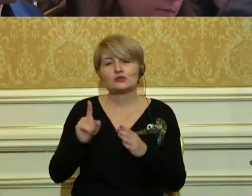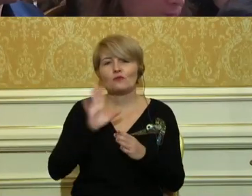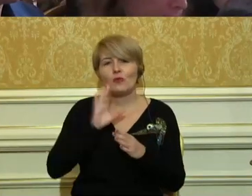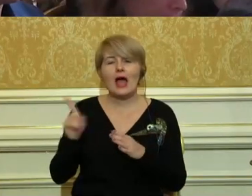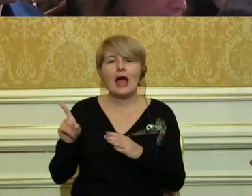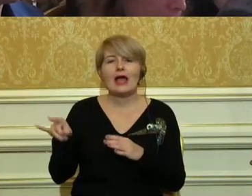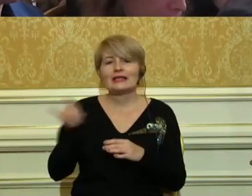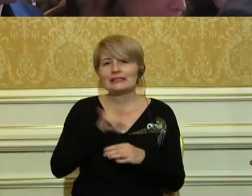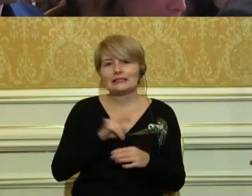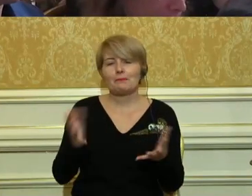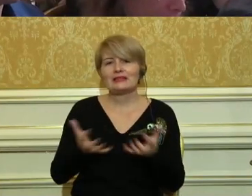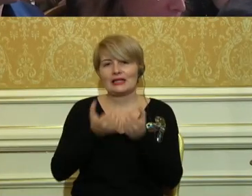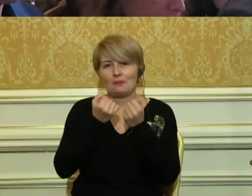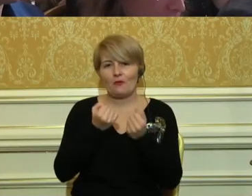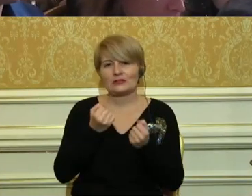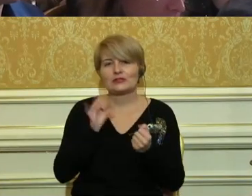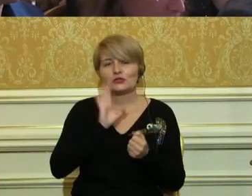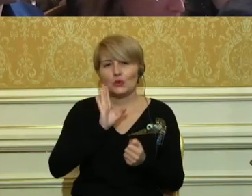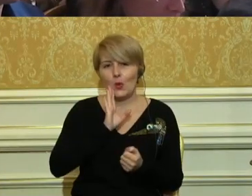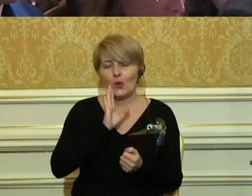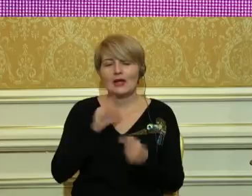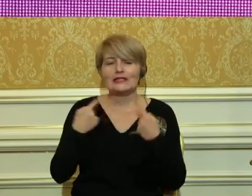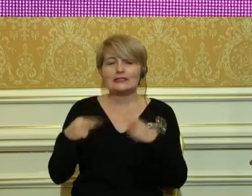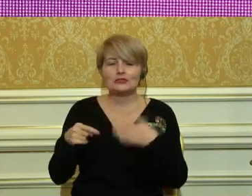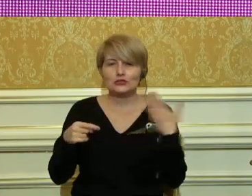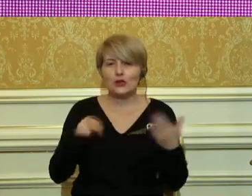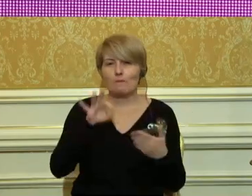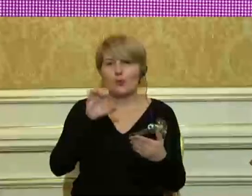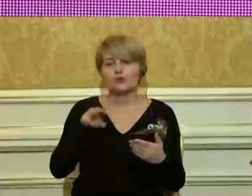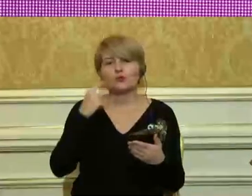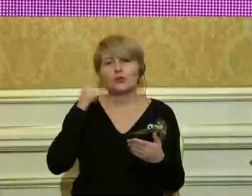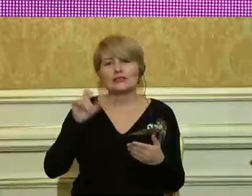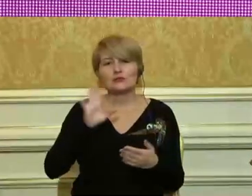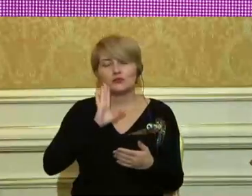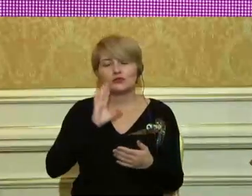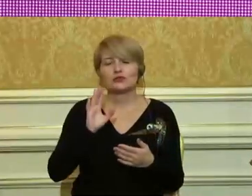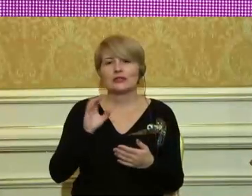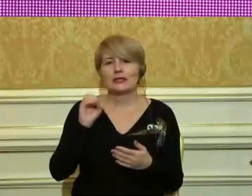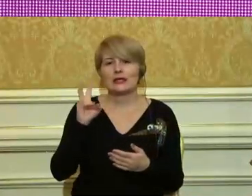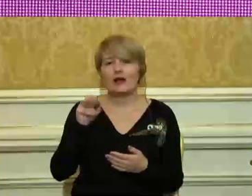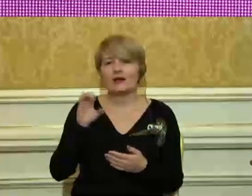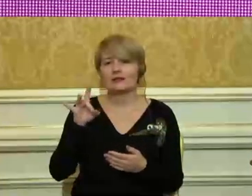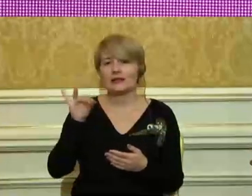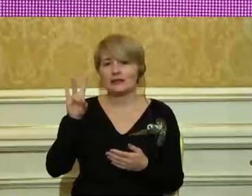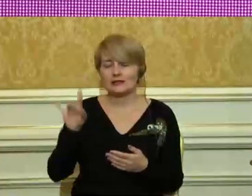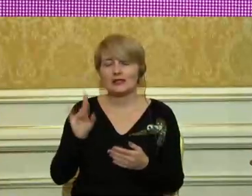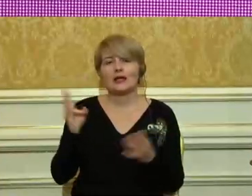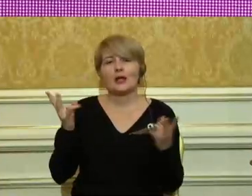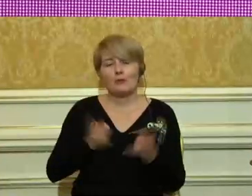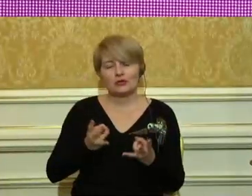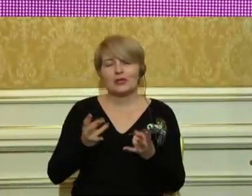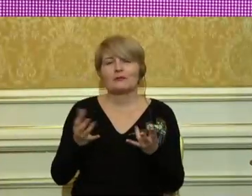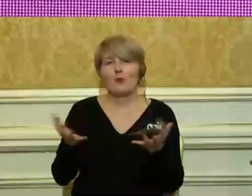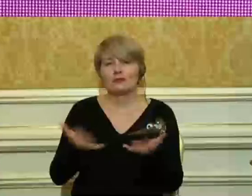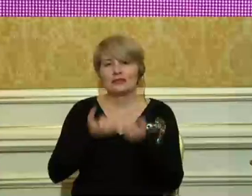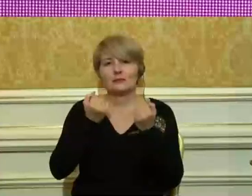We've got the SMS from another leader that Catherine is coming to Ukraine to support